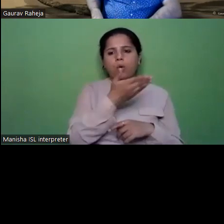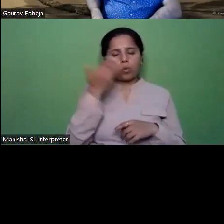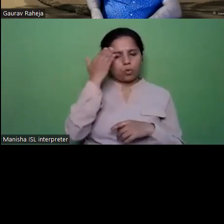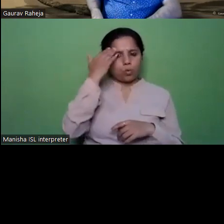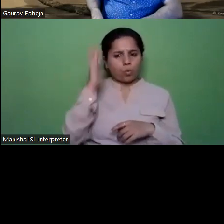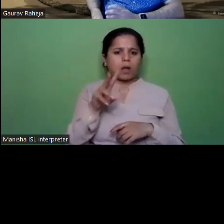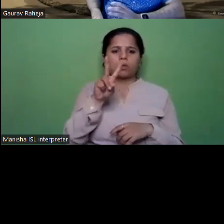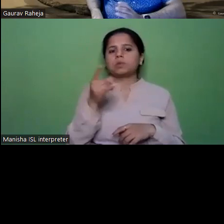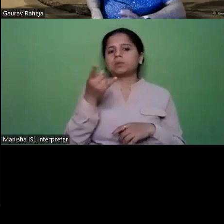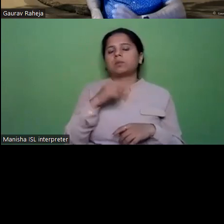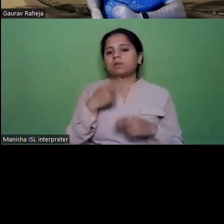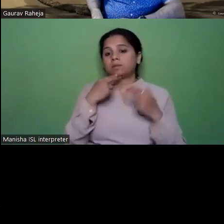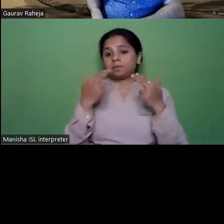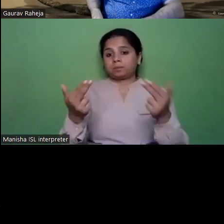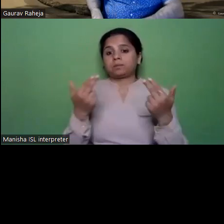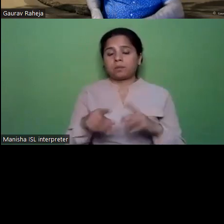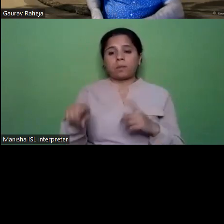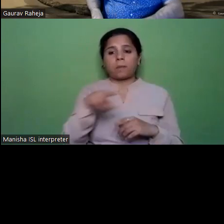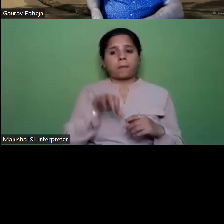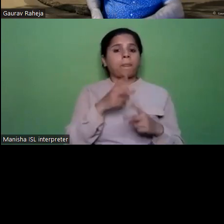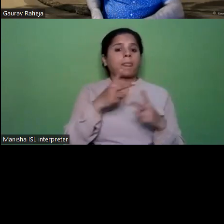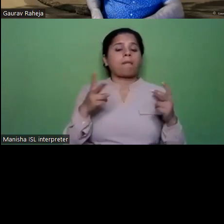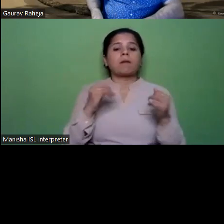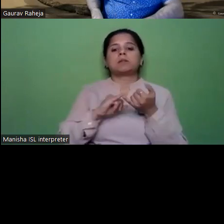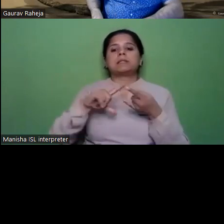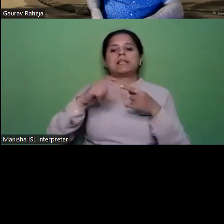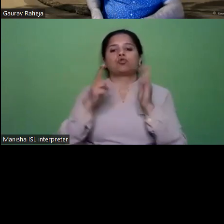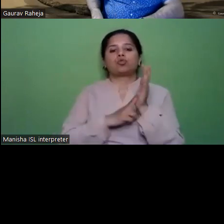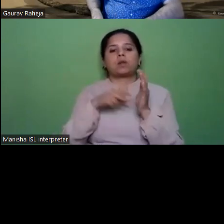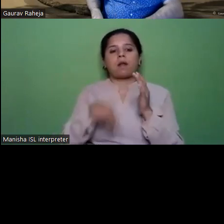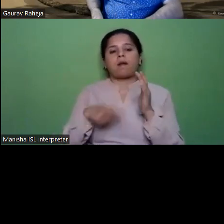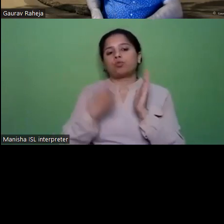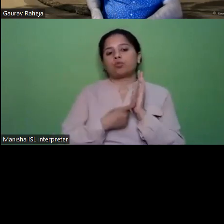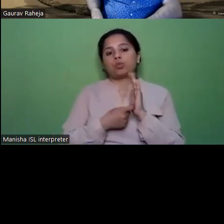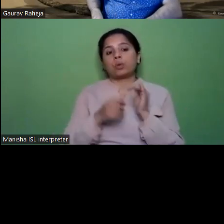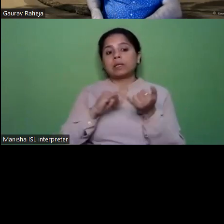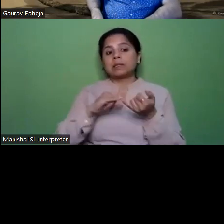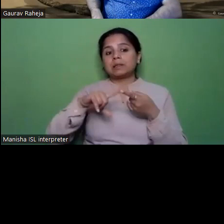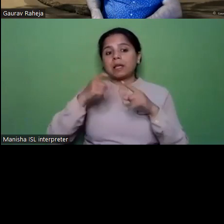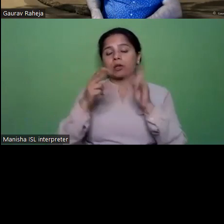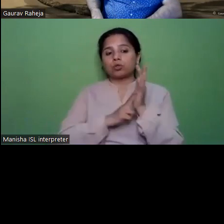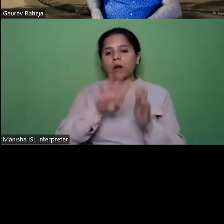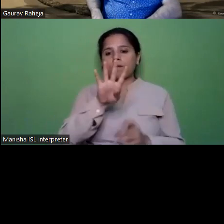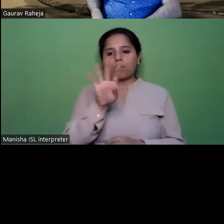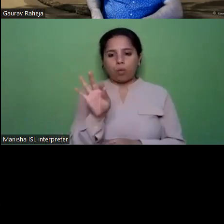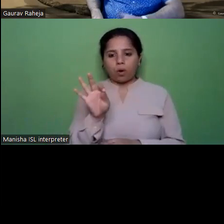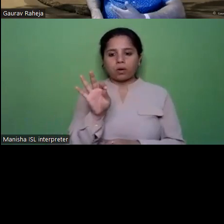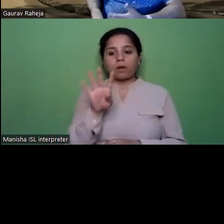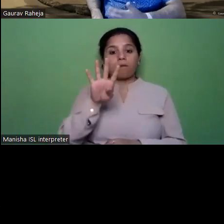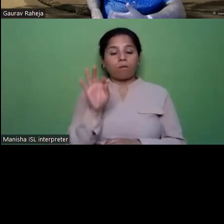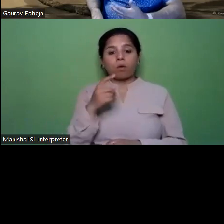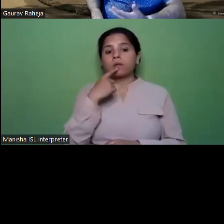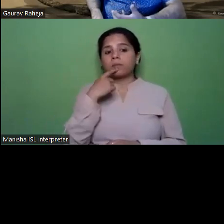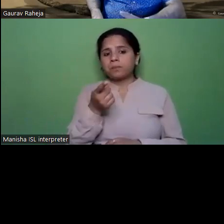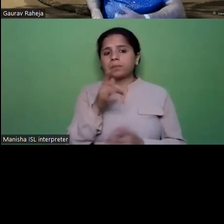you, which also had various sections to it, and especially the section 40, which says that the